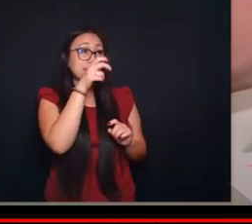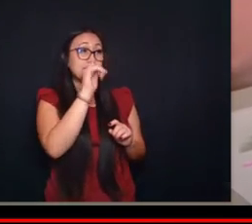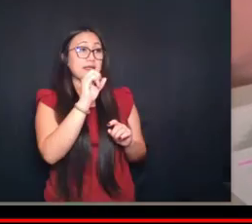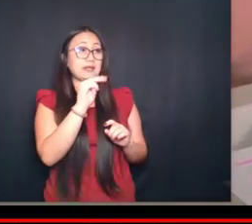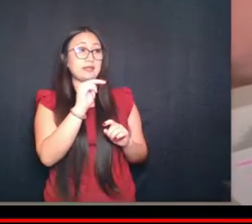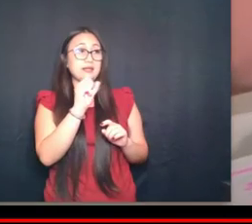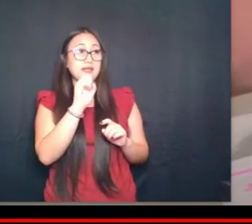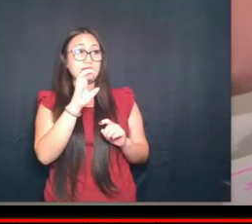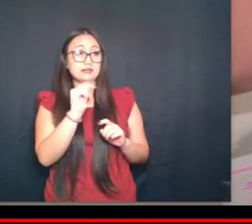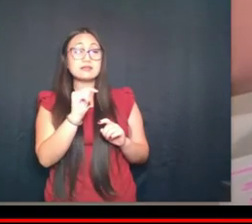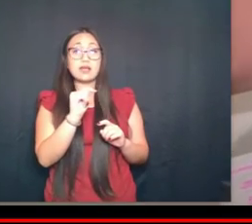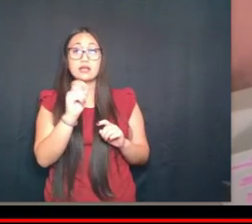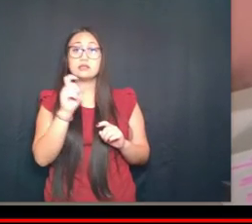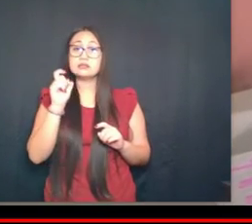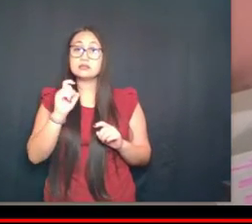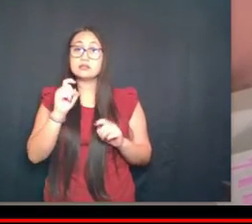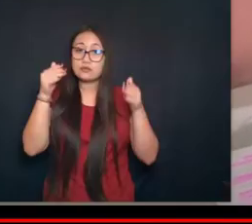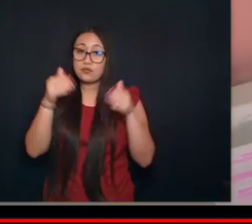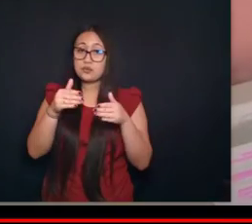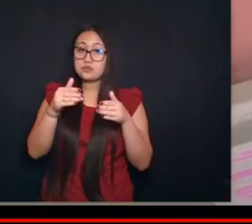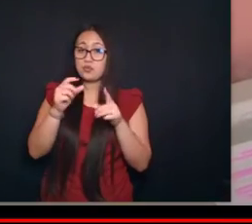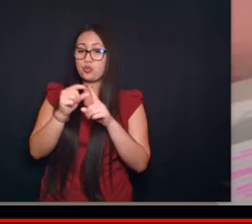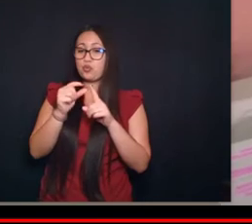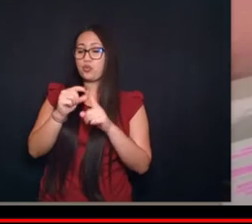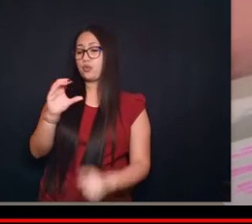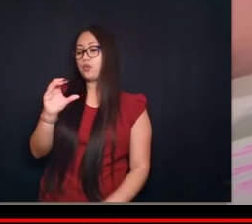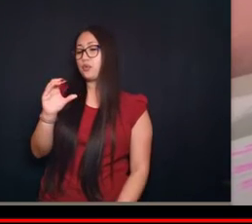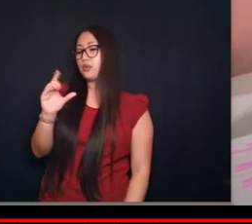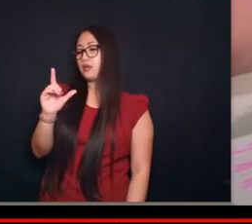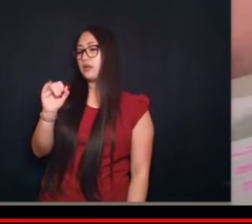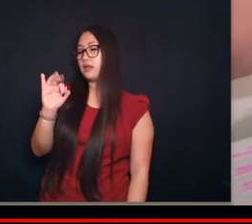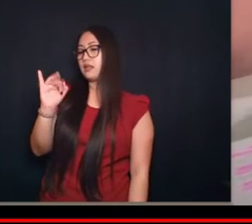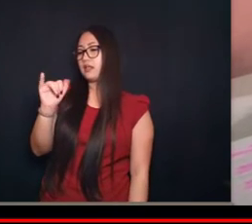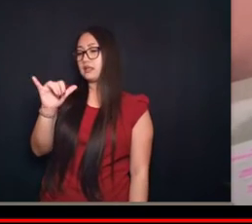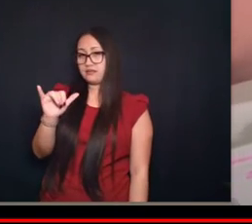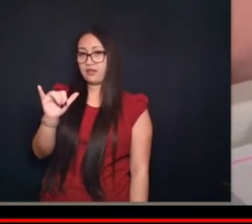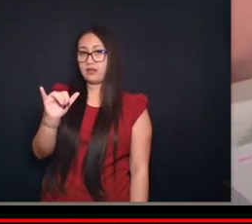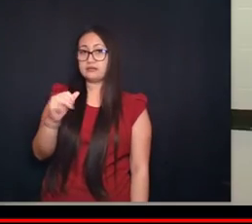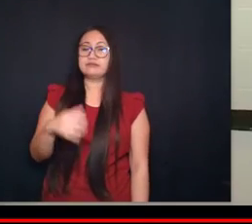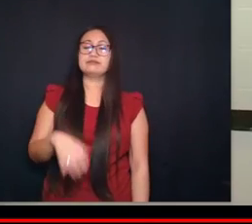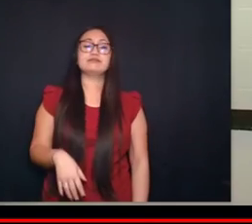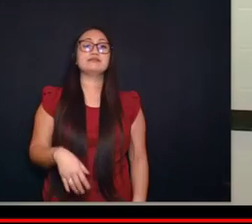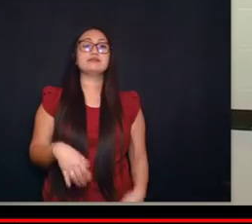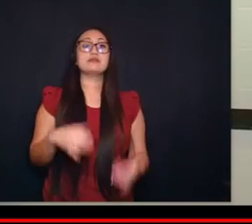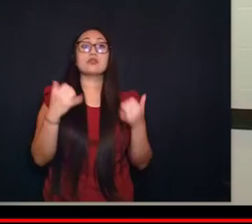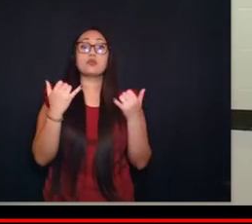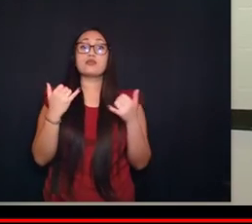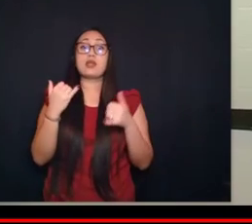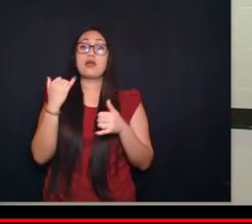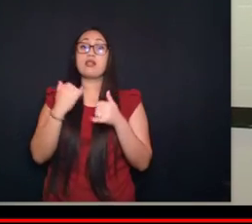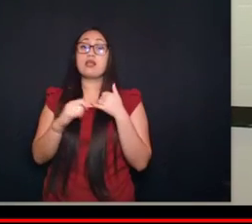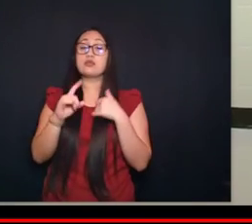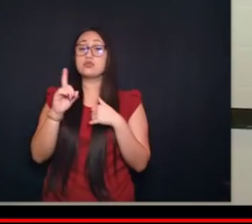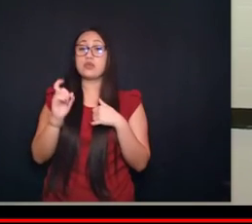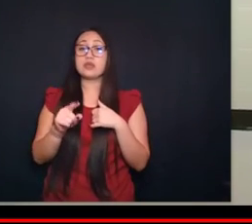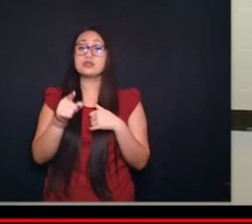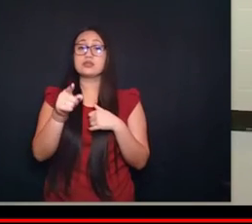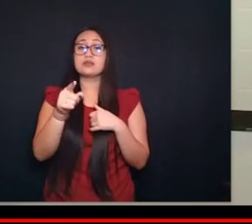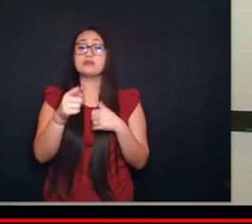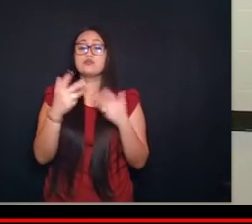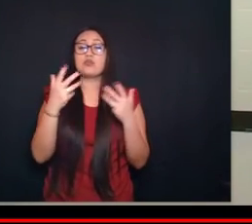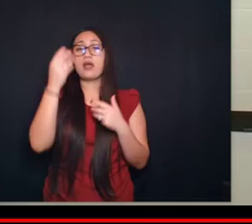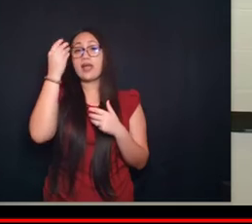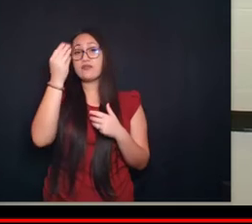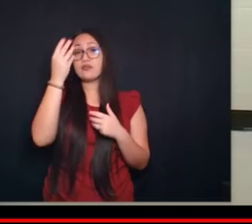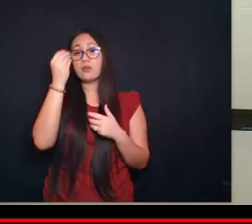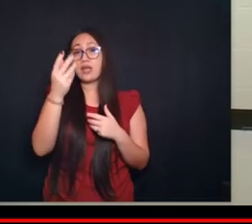on classify. Okay, classify. And then the last one for the day on questioning is, what information would you use to support